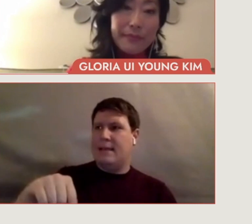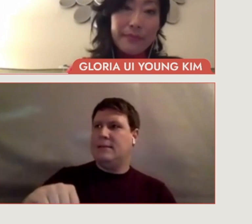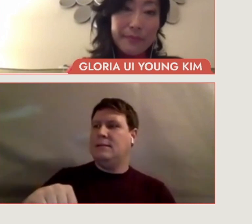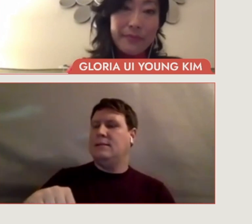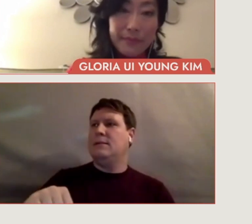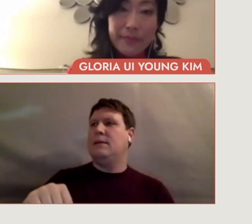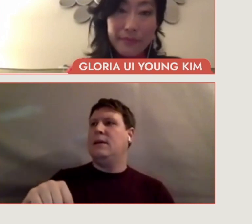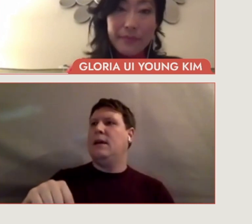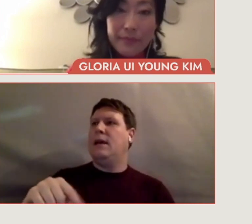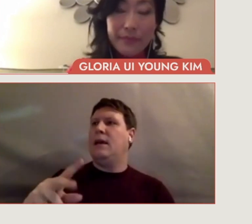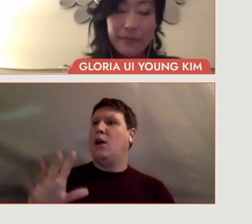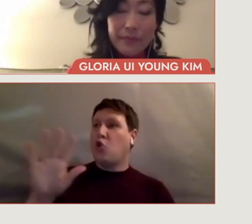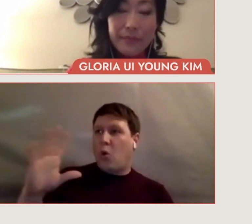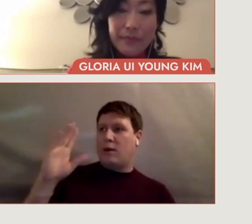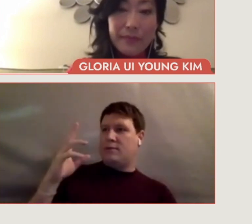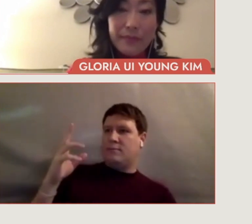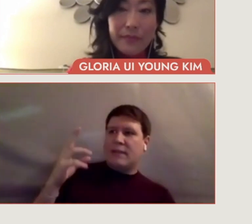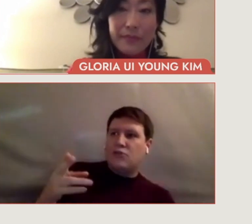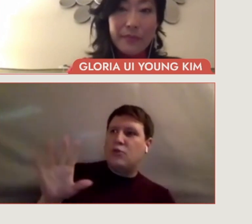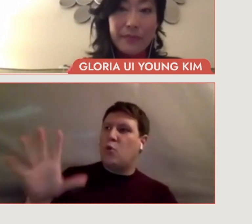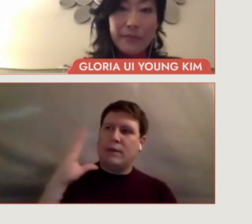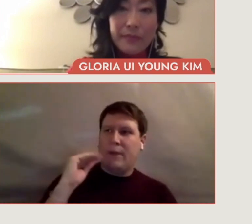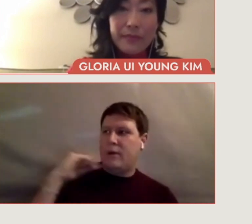So, but I think that,